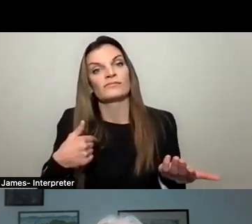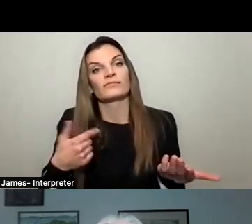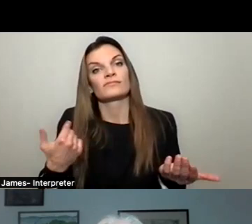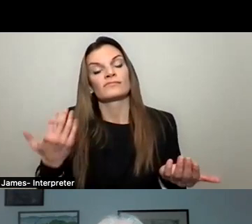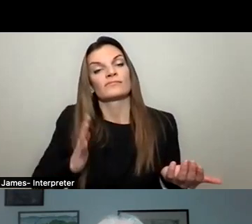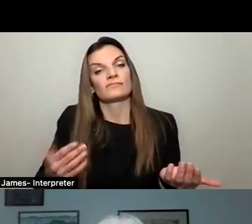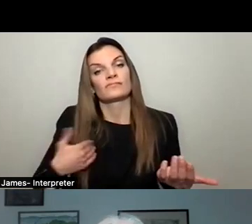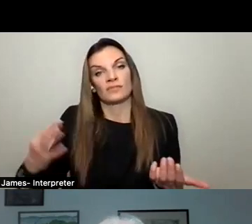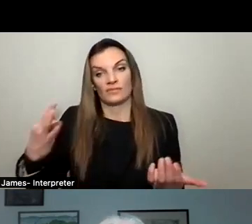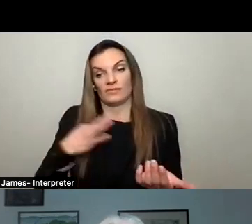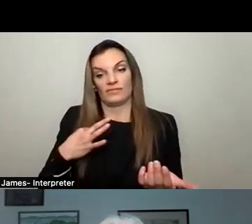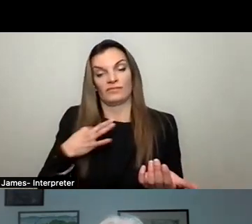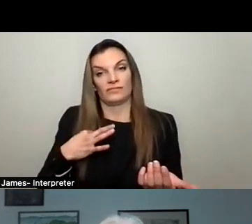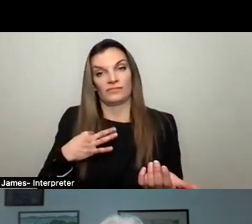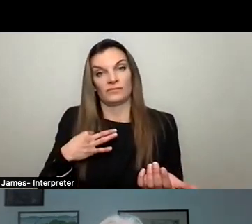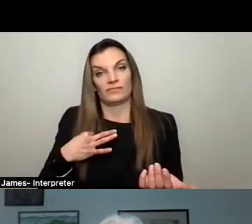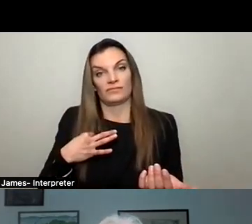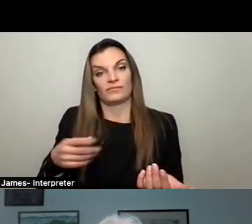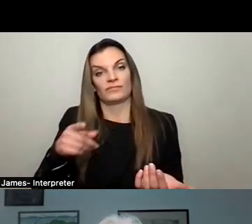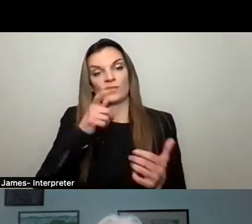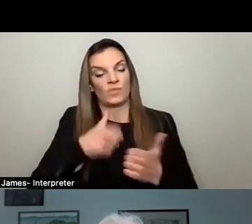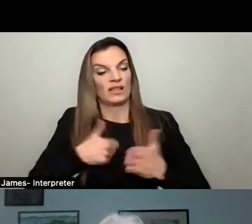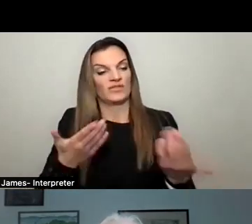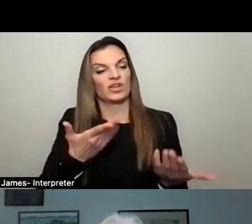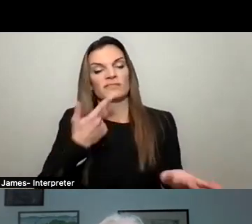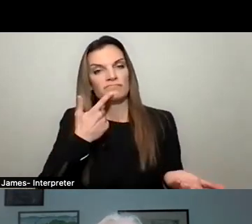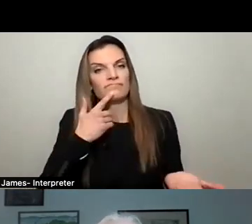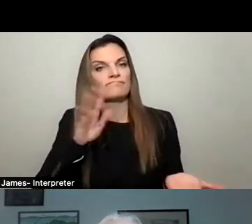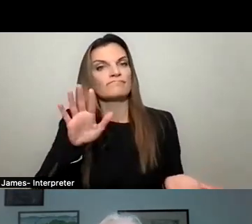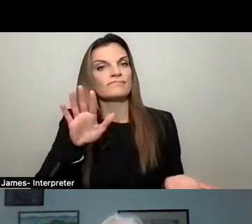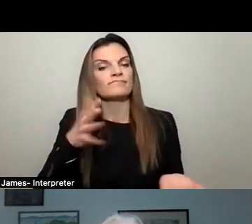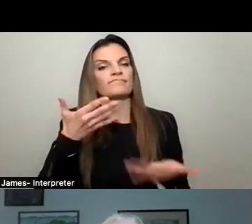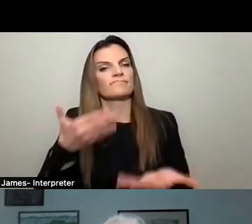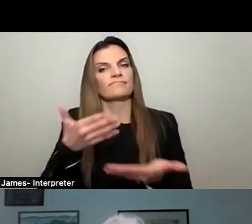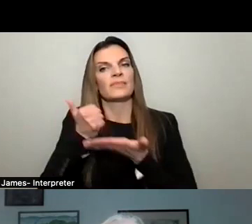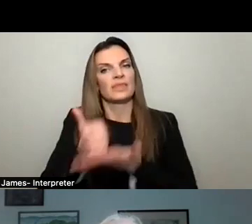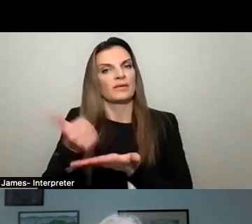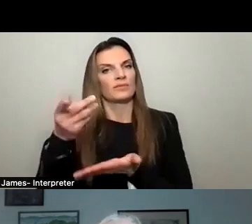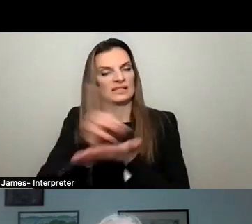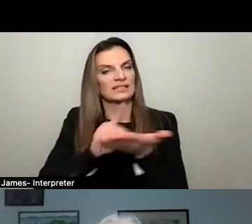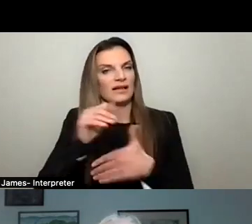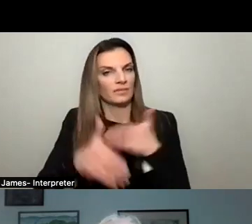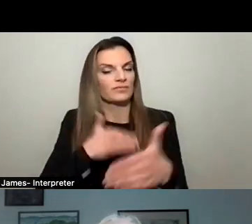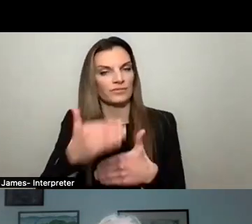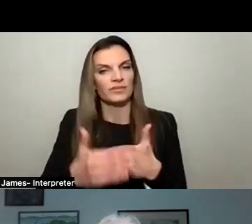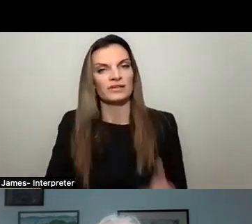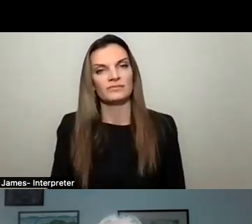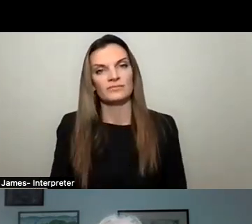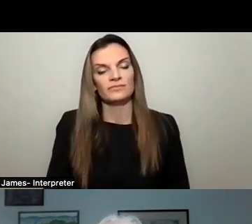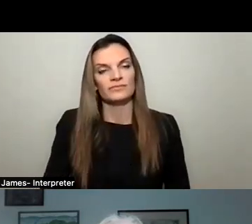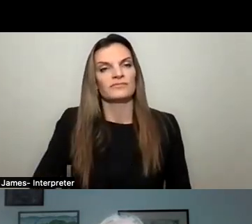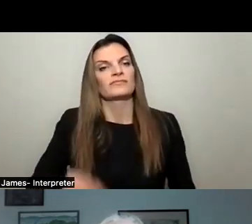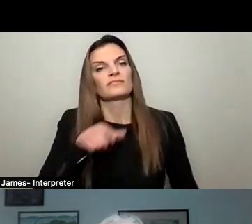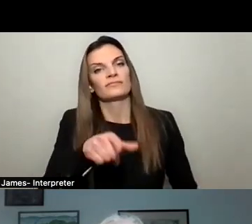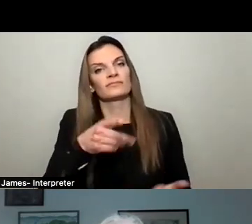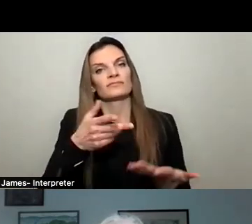of citizens, residents, who stepped up and said and help with the design process, um, to, um, so that there was